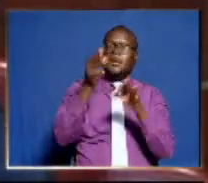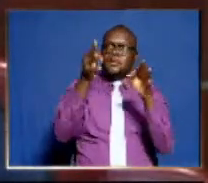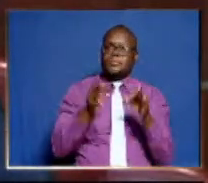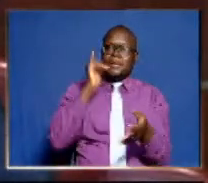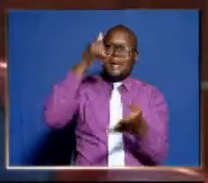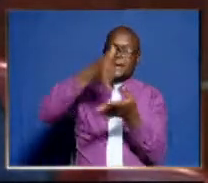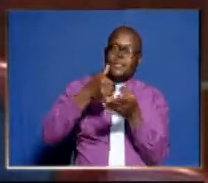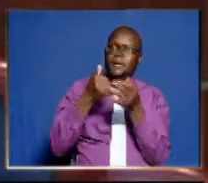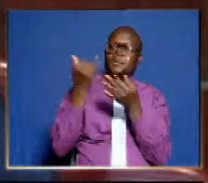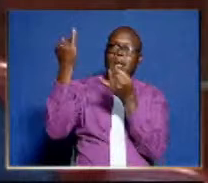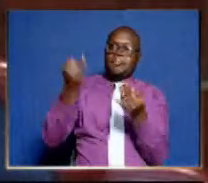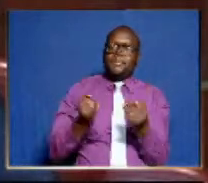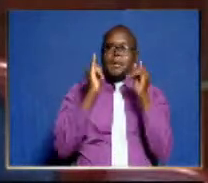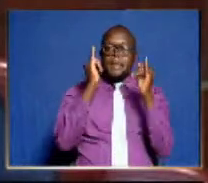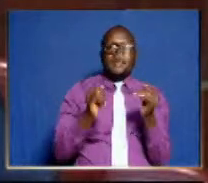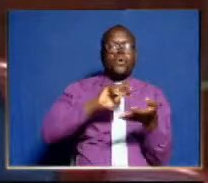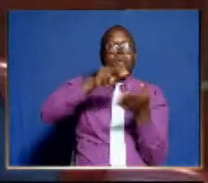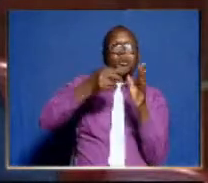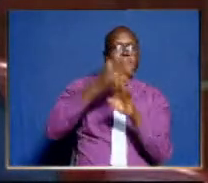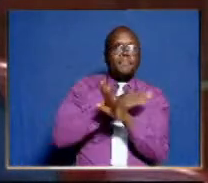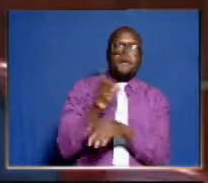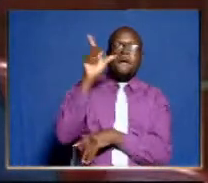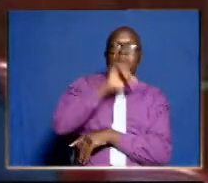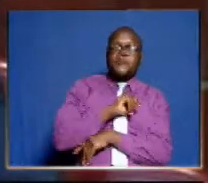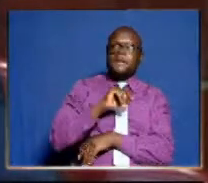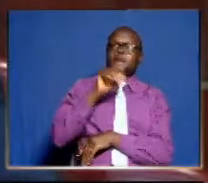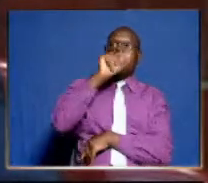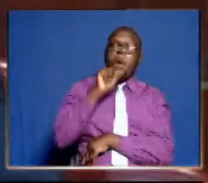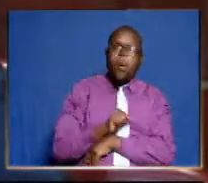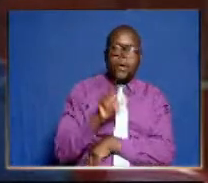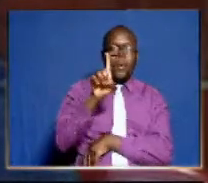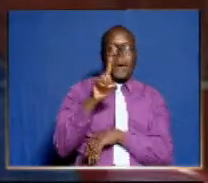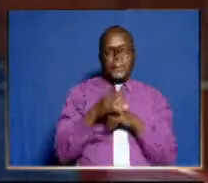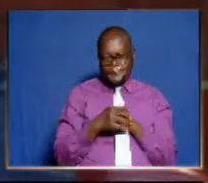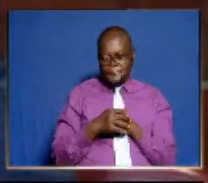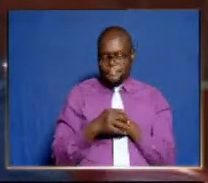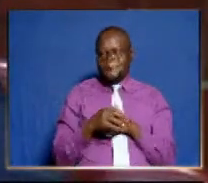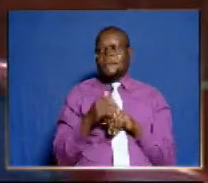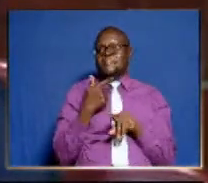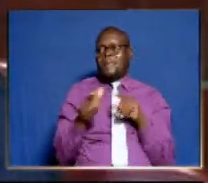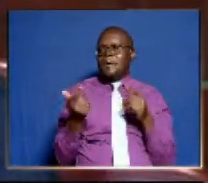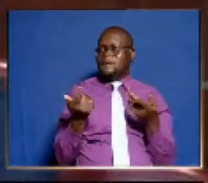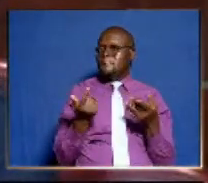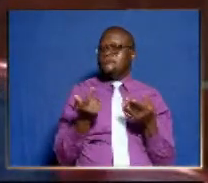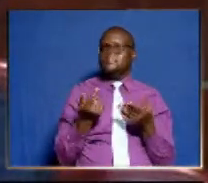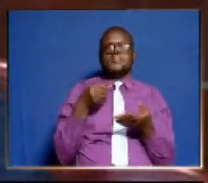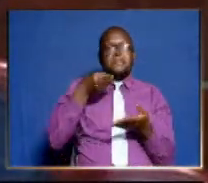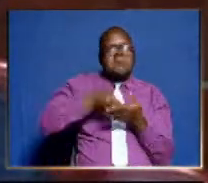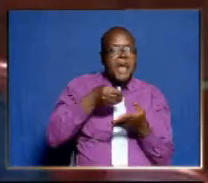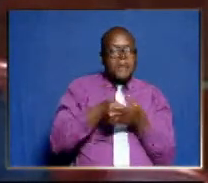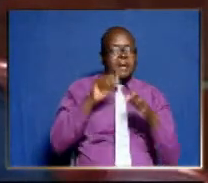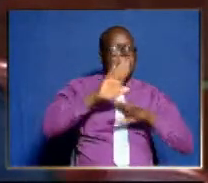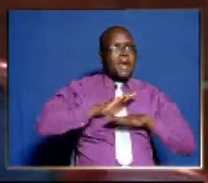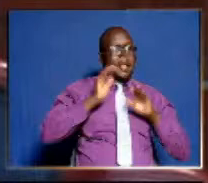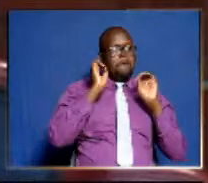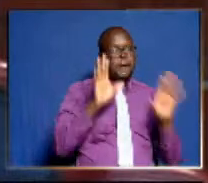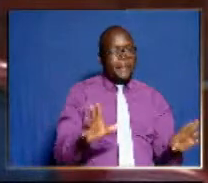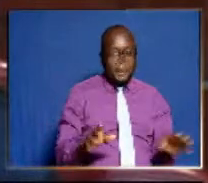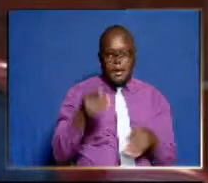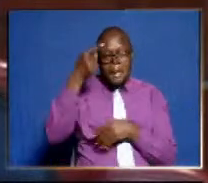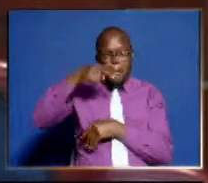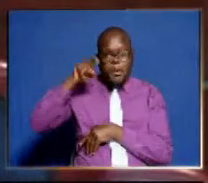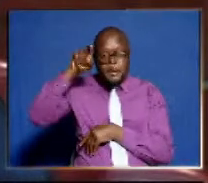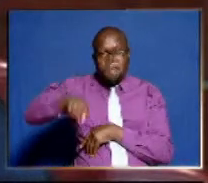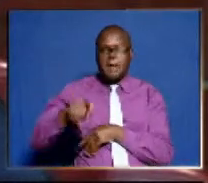introduction of new projects before completion of existing ones, despite the thin spread of resources. Honorable Speaker, a policy must